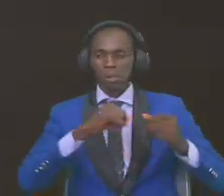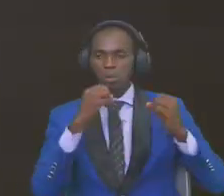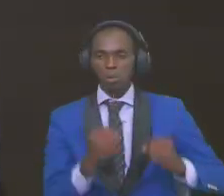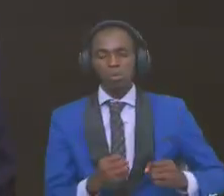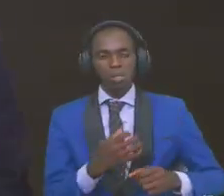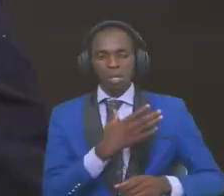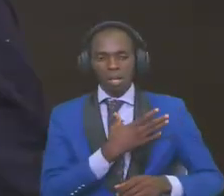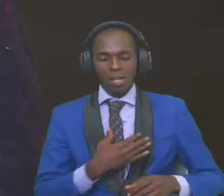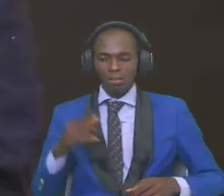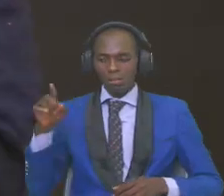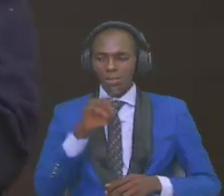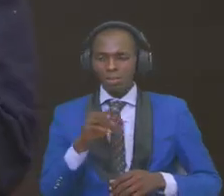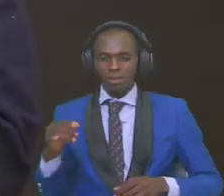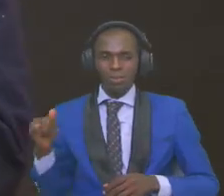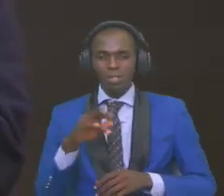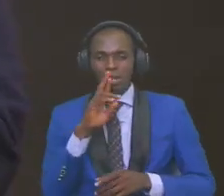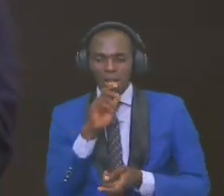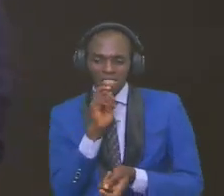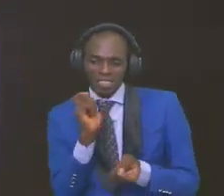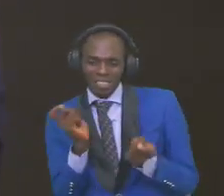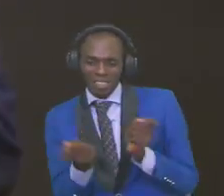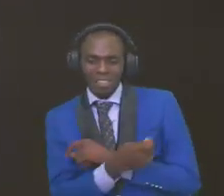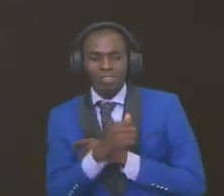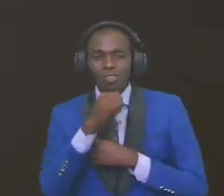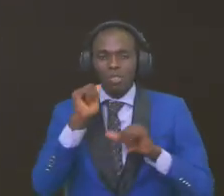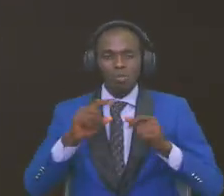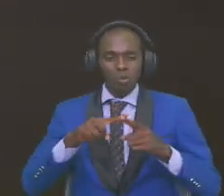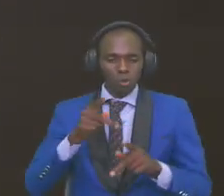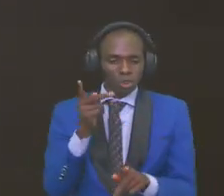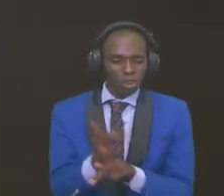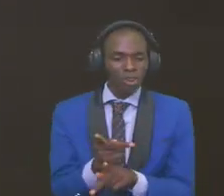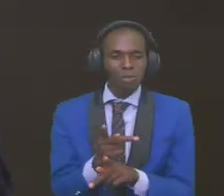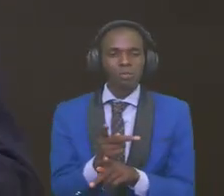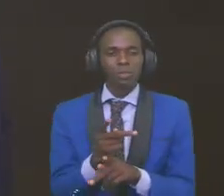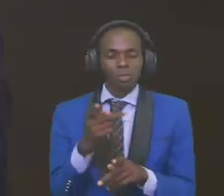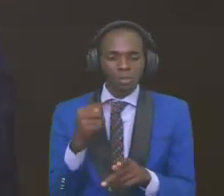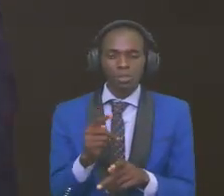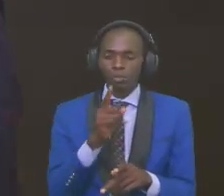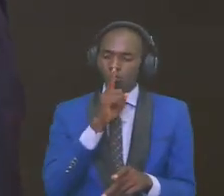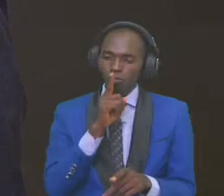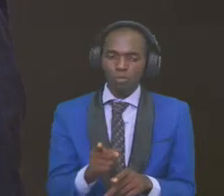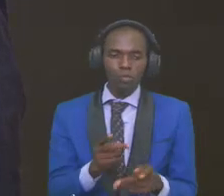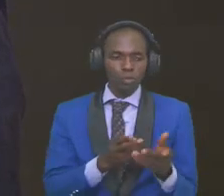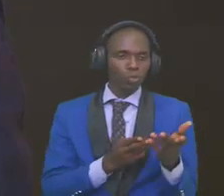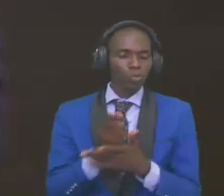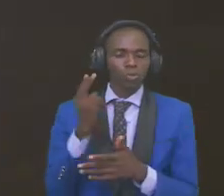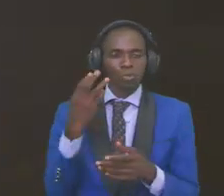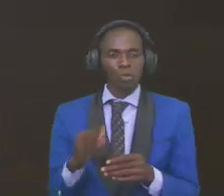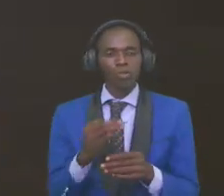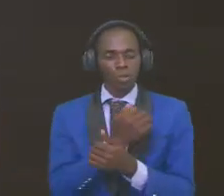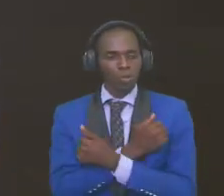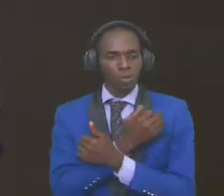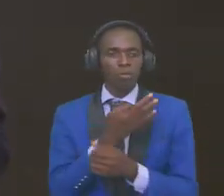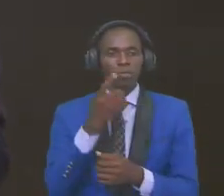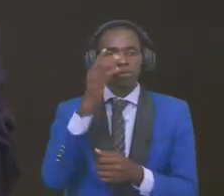are changing, and they are not able to give up the real truth of the word of God. Charity envieth not.